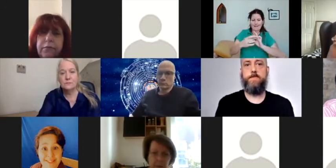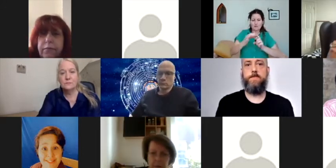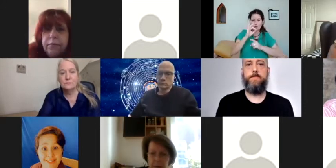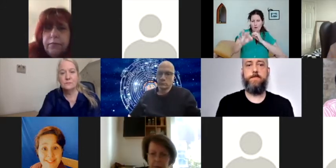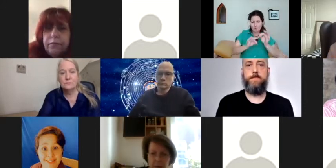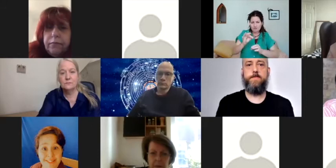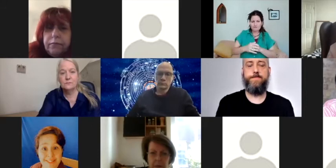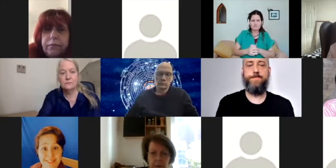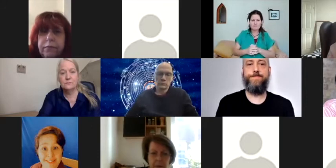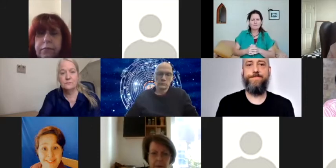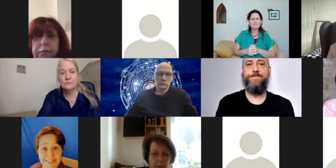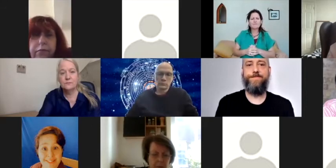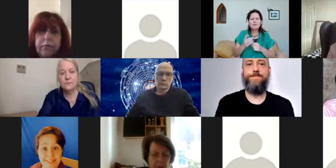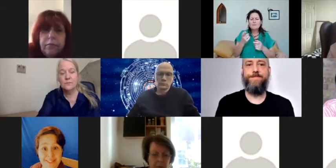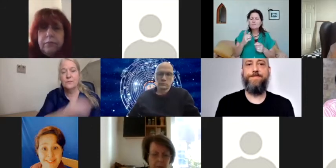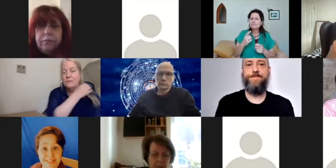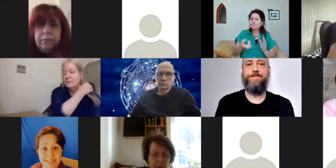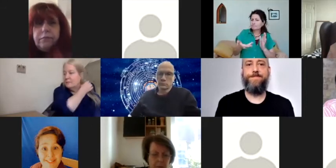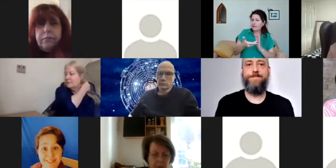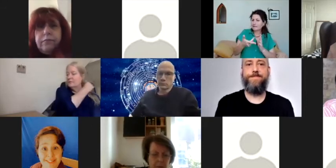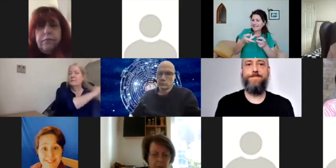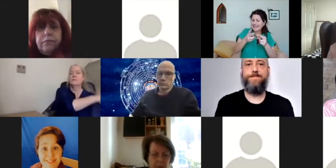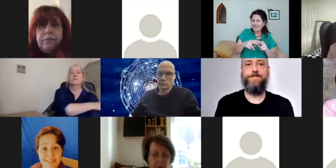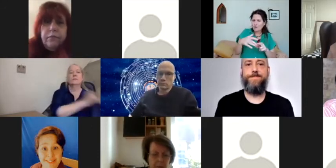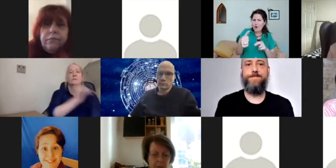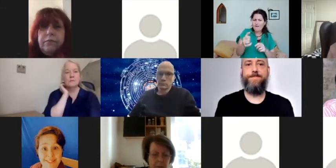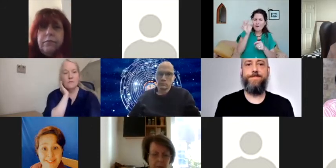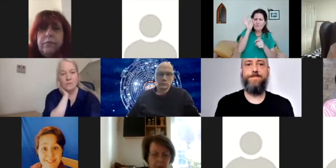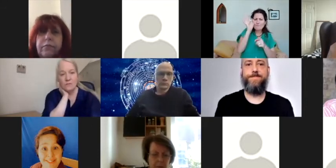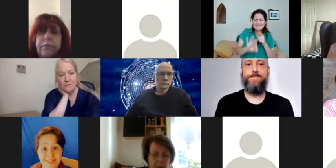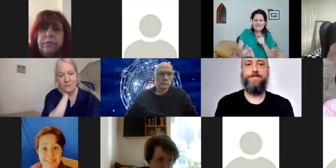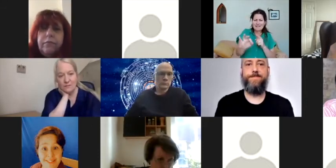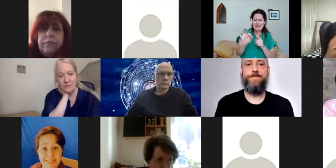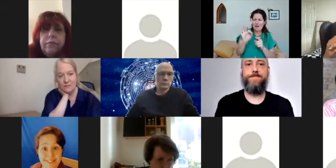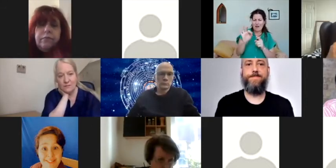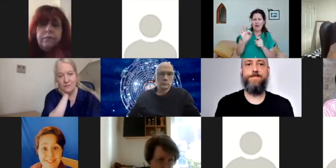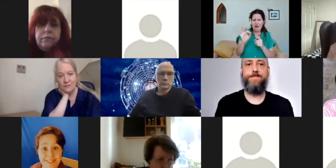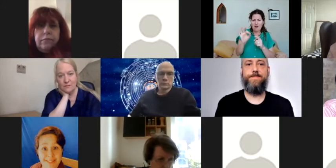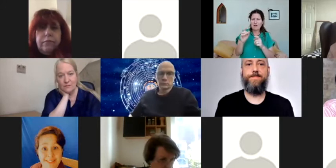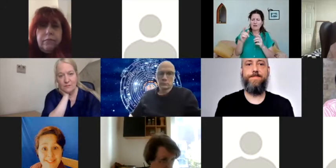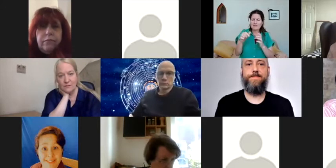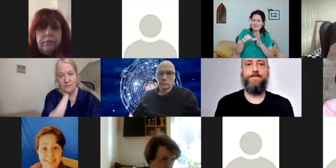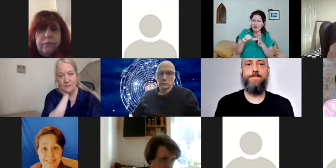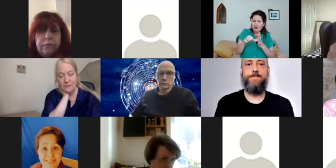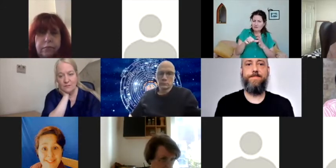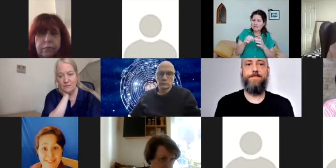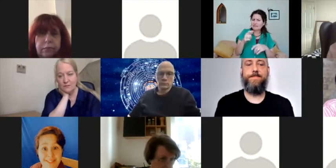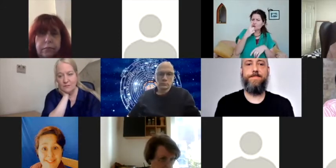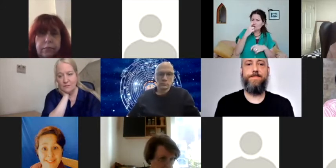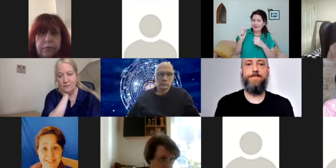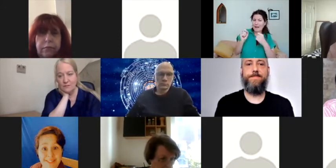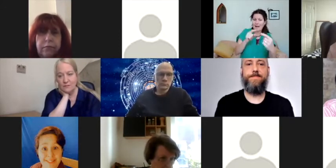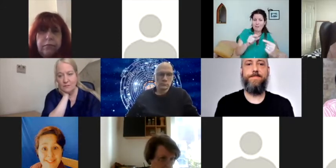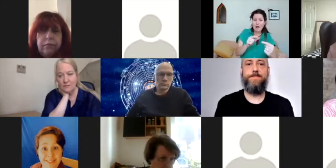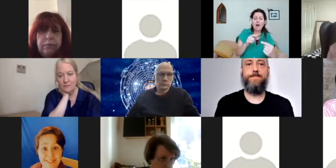particular difficulties, we can have an email sort of conversation afterwards, and we can see how